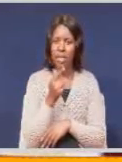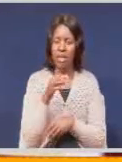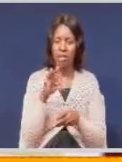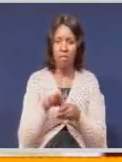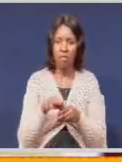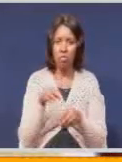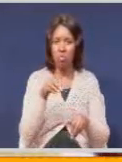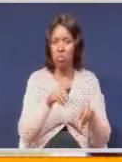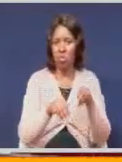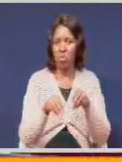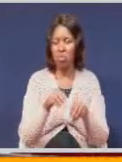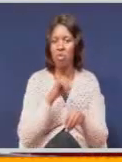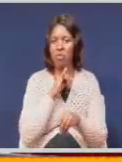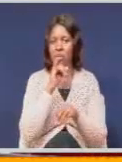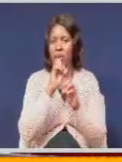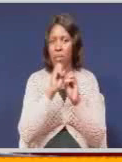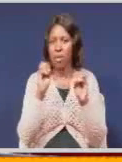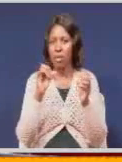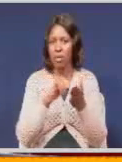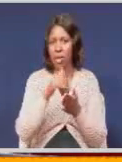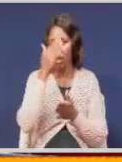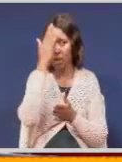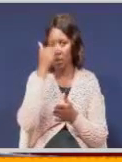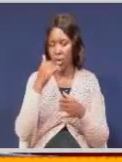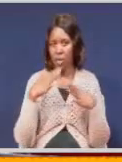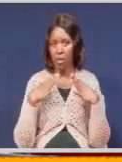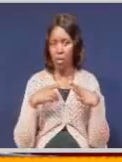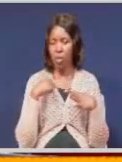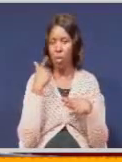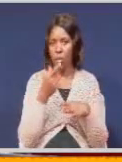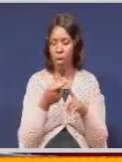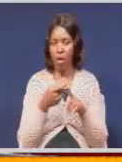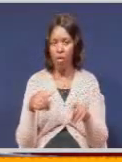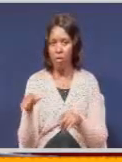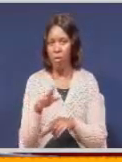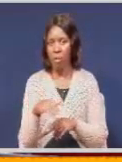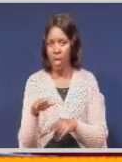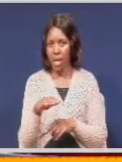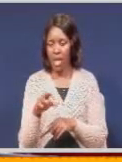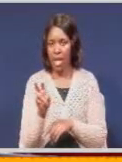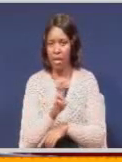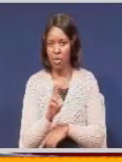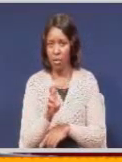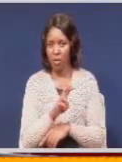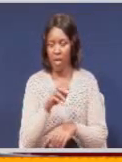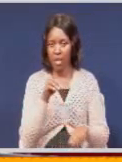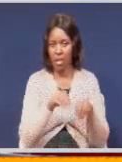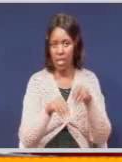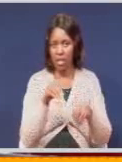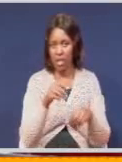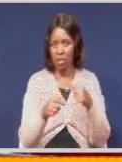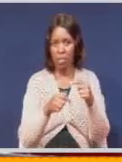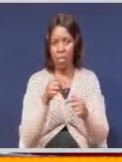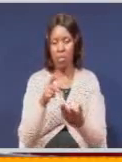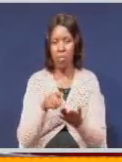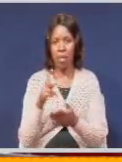chiegembe ketumi kitumi tenyanto baria barunga merite kura ntereje batariwe. The Igembe Central team, Igembe